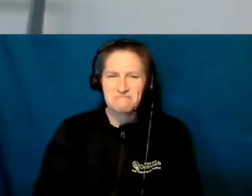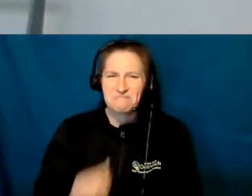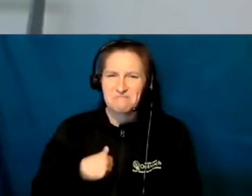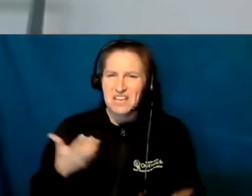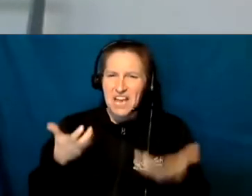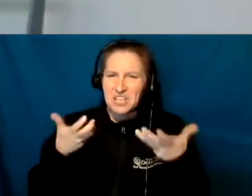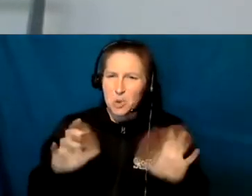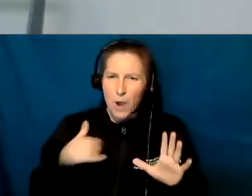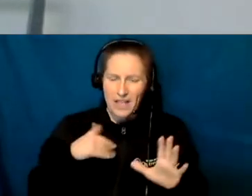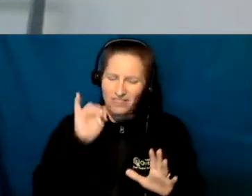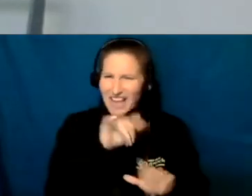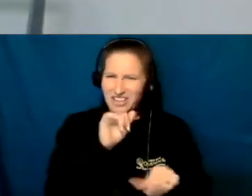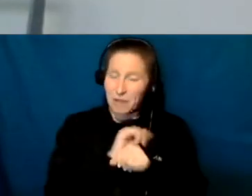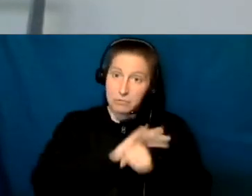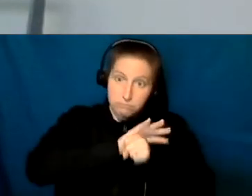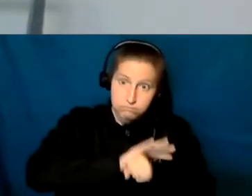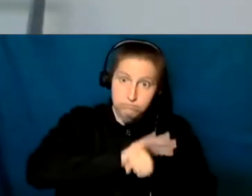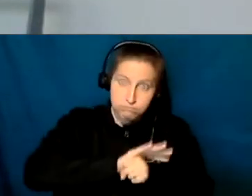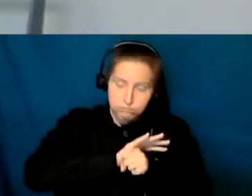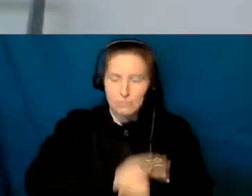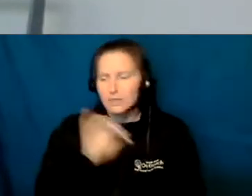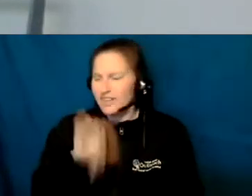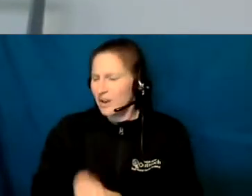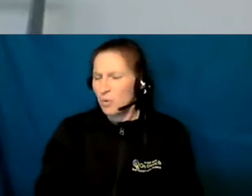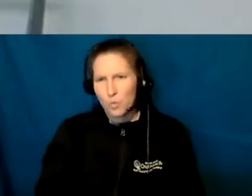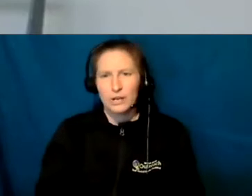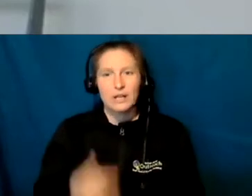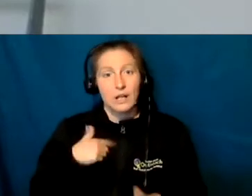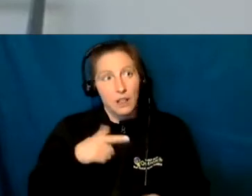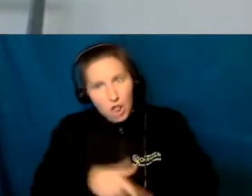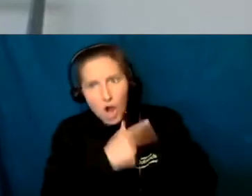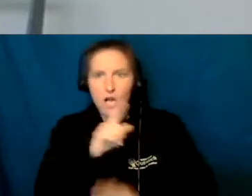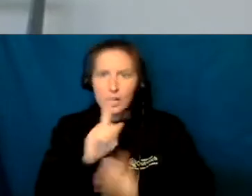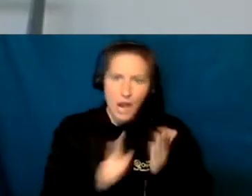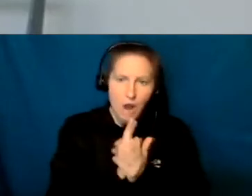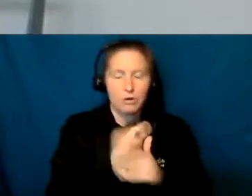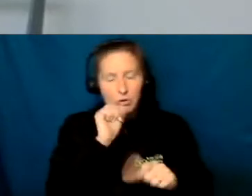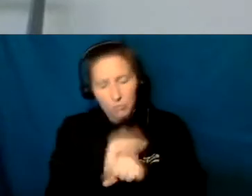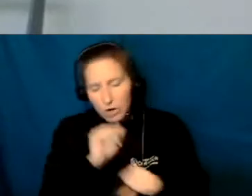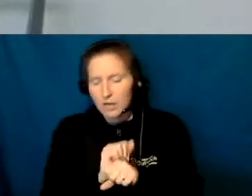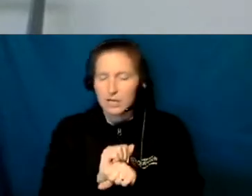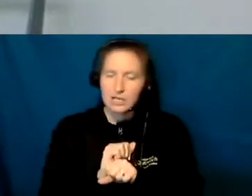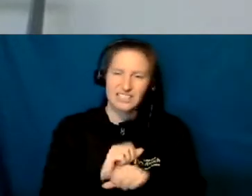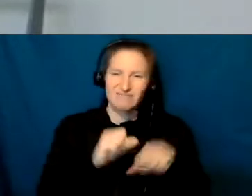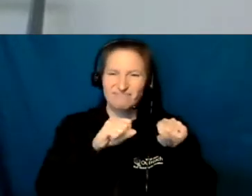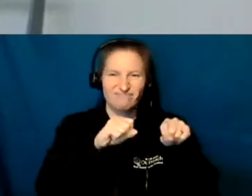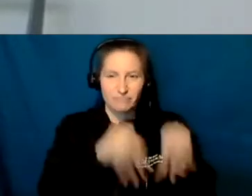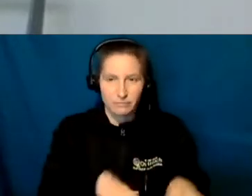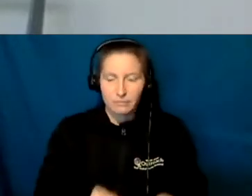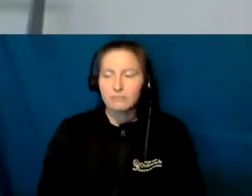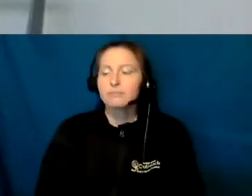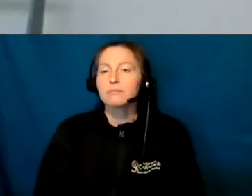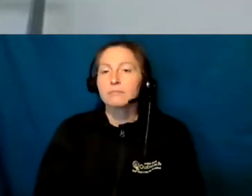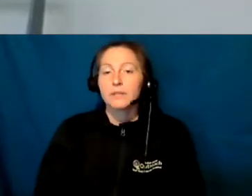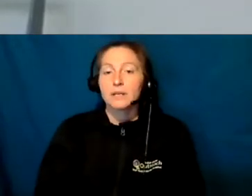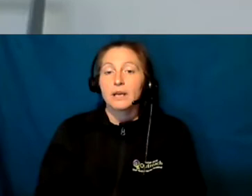so stressful and something that maybe would require long hours and things like that. And at that time, actually, I